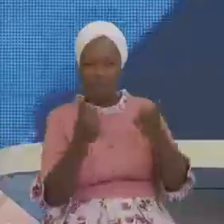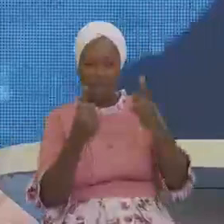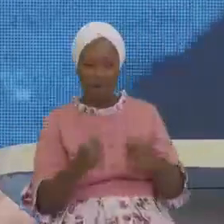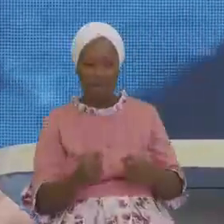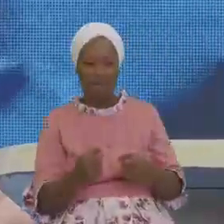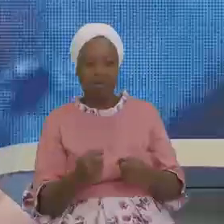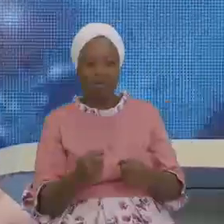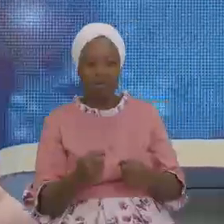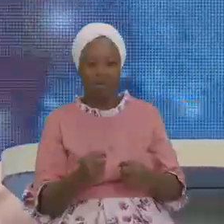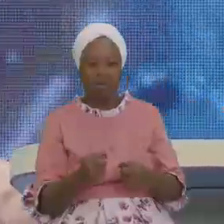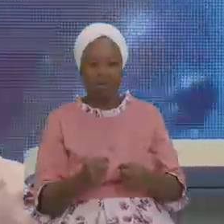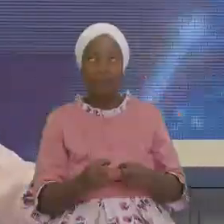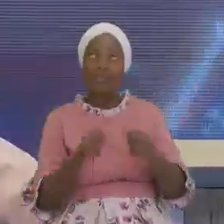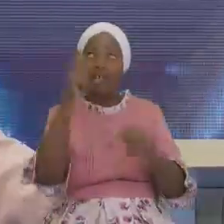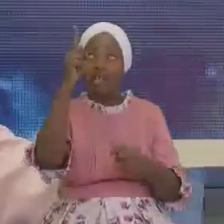come. He has come.